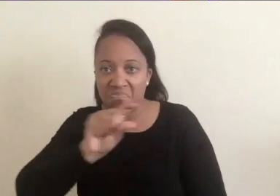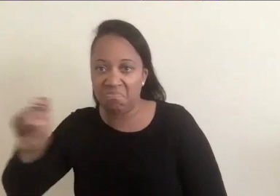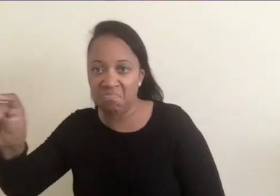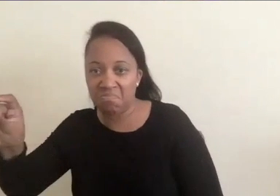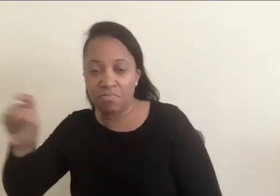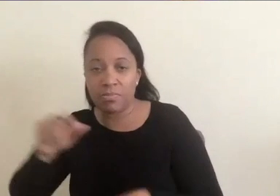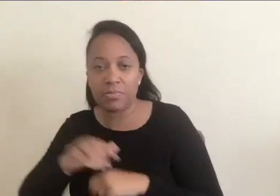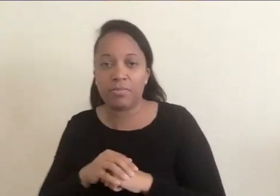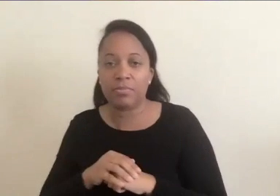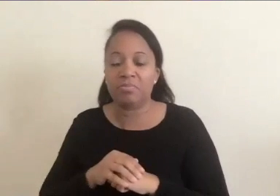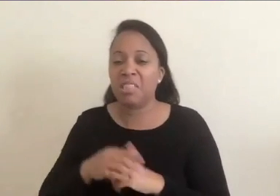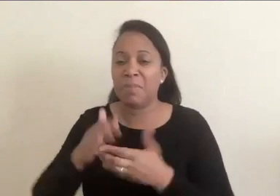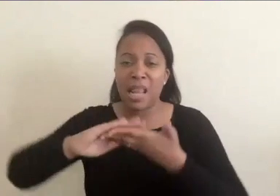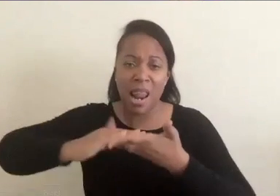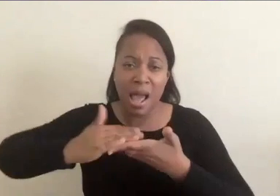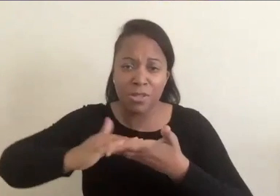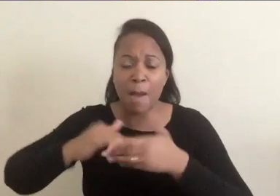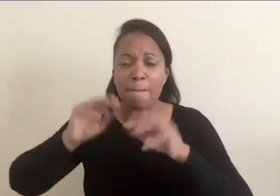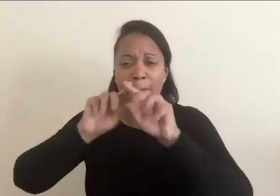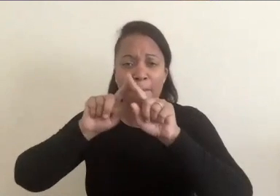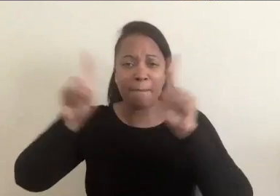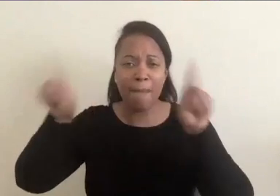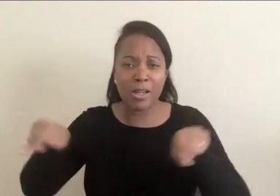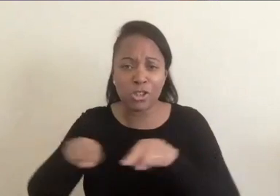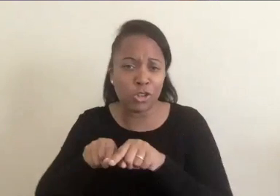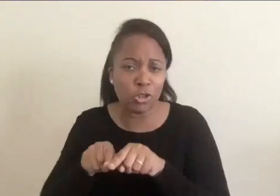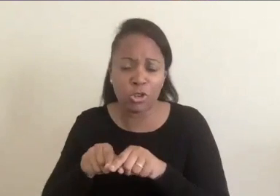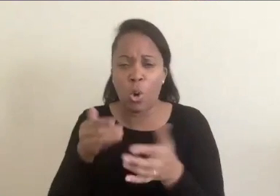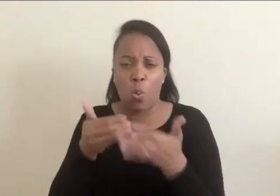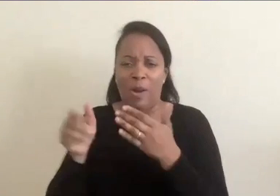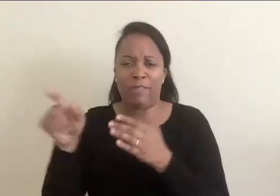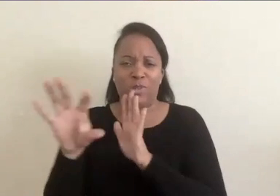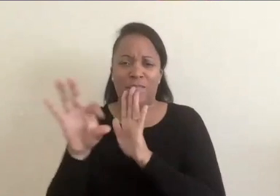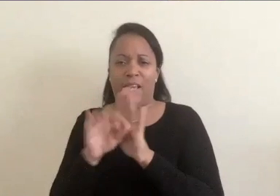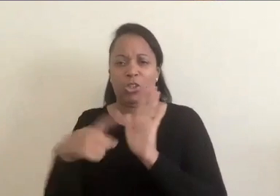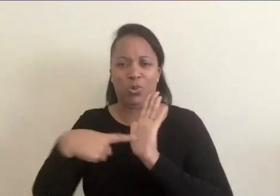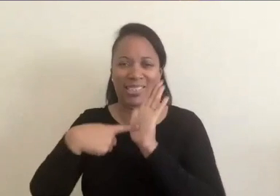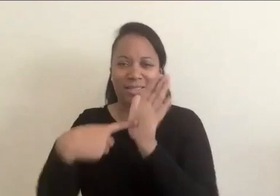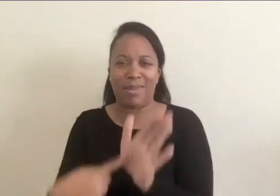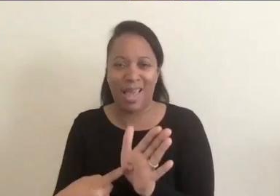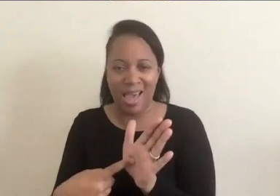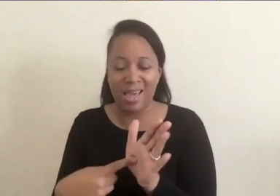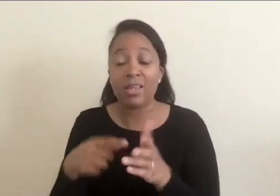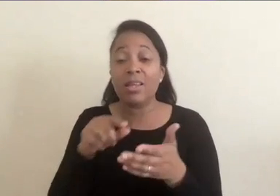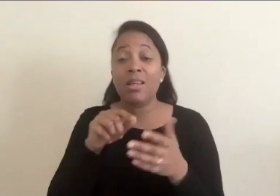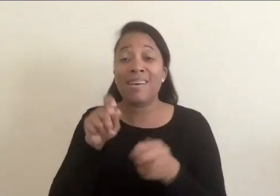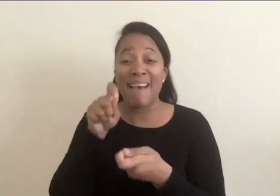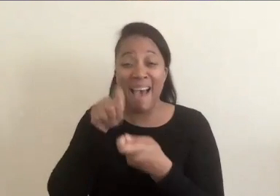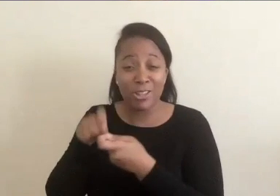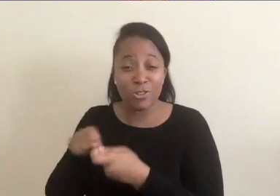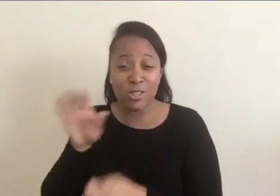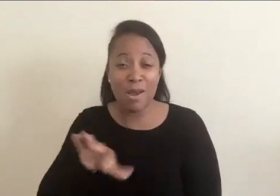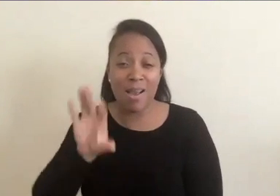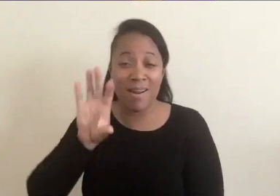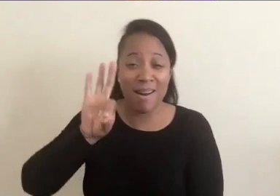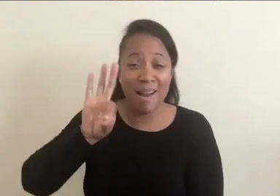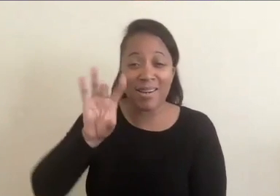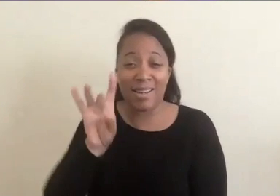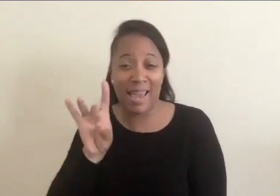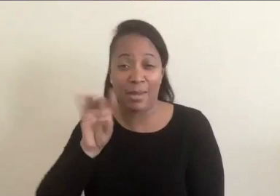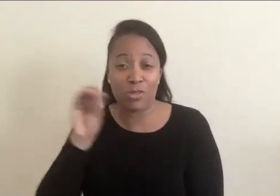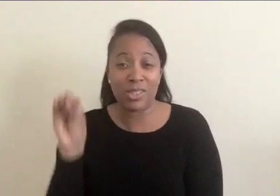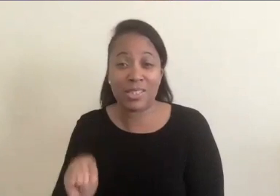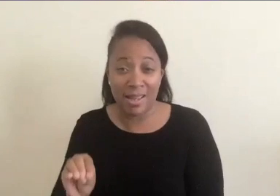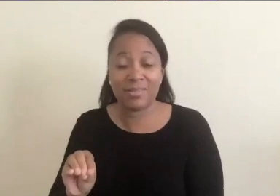video screen, a monitor, a laptop computer, or whatever you select at 98% accuracy, and all that